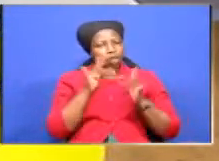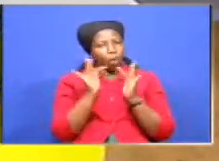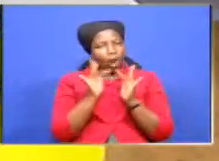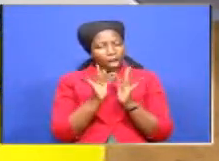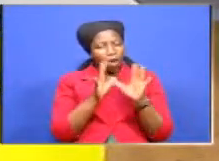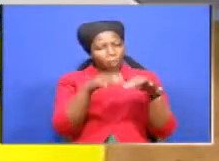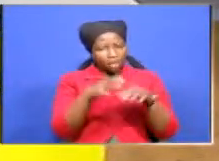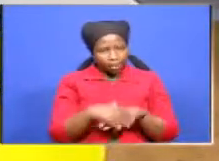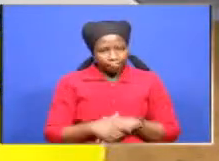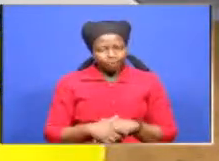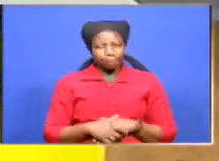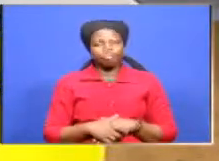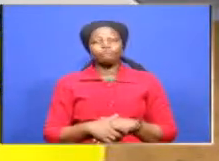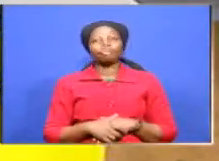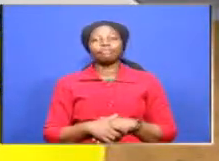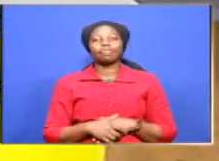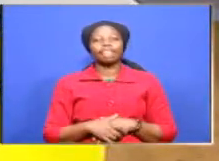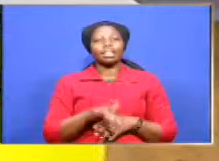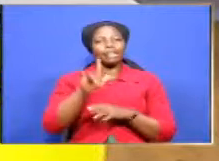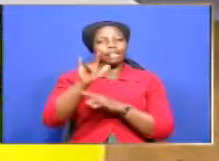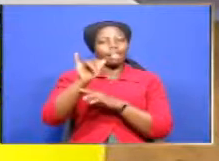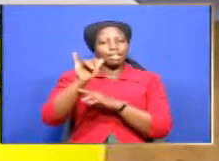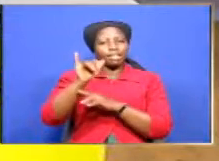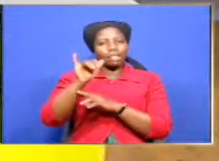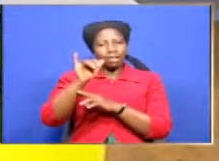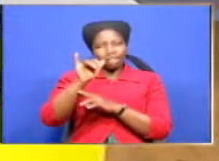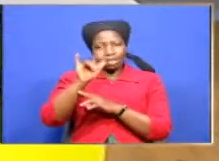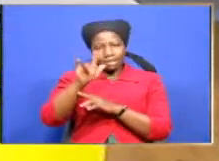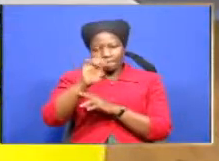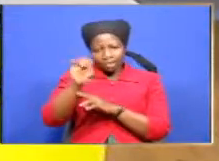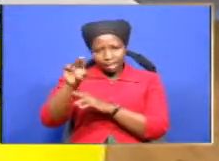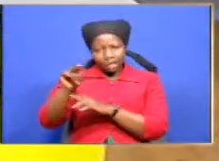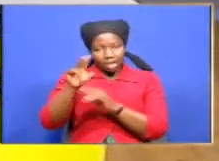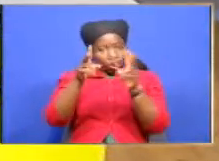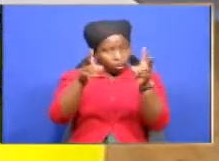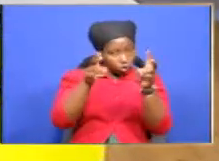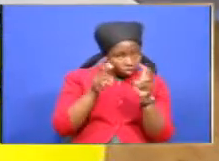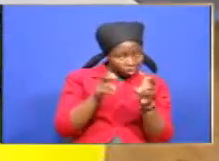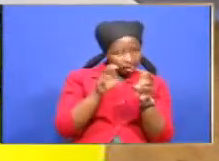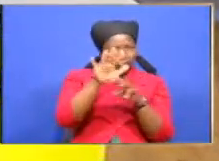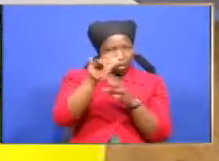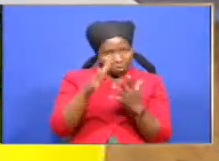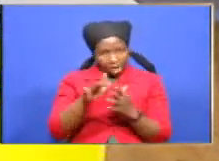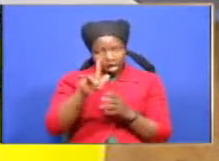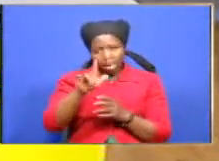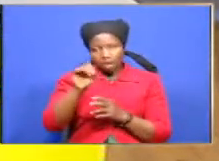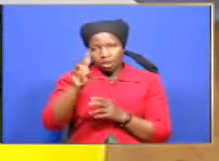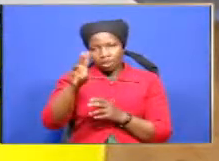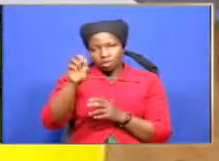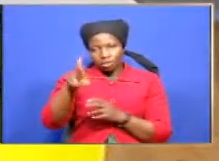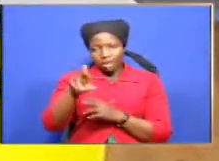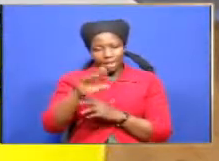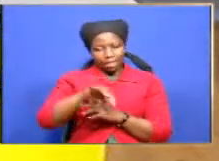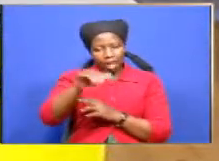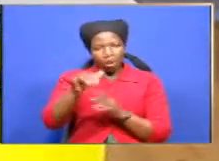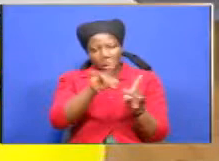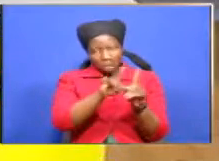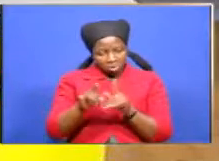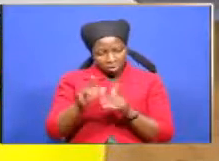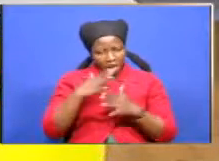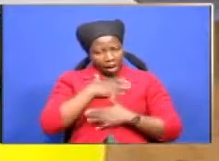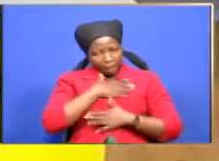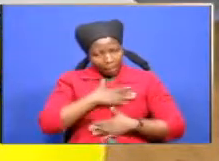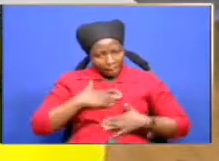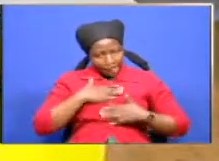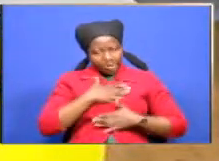Lynn Ogutu watching from Mtuapa, Dogo Tak, you're watching us all the way from Lodwar Town. We also appreciate